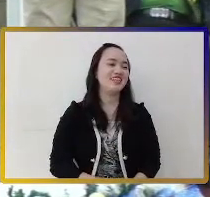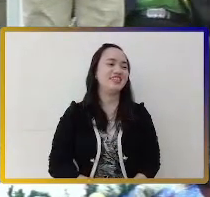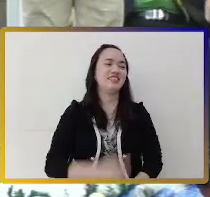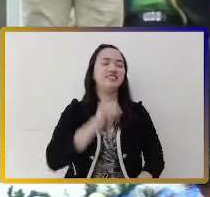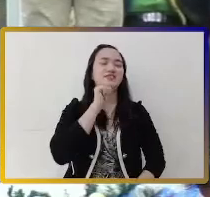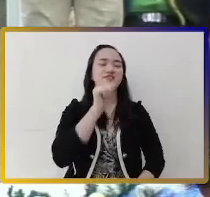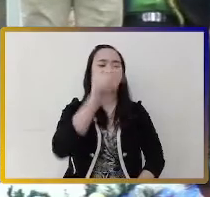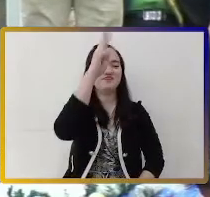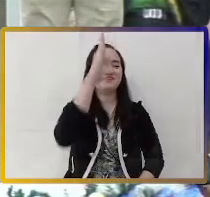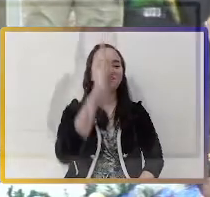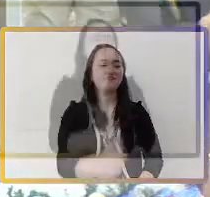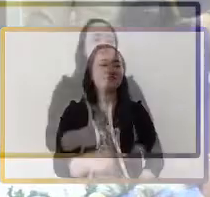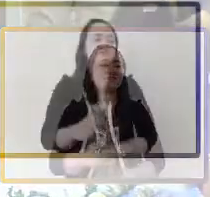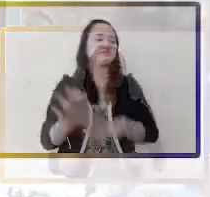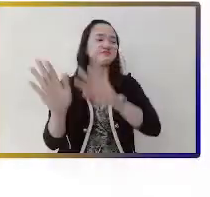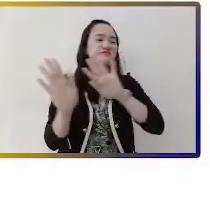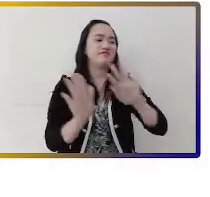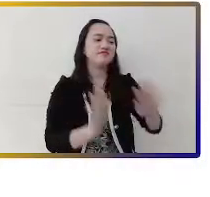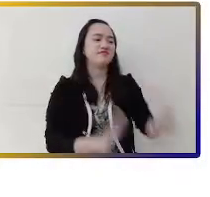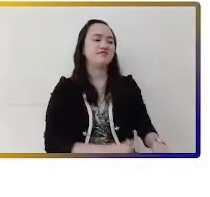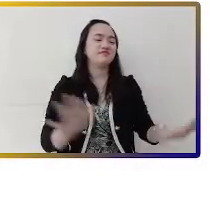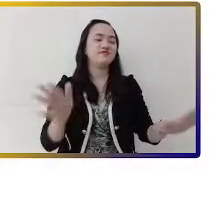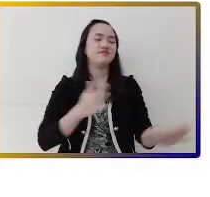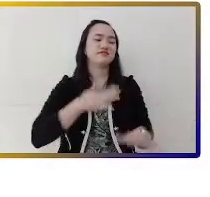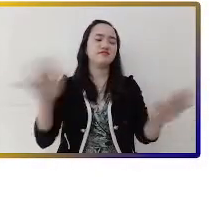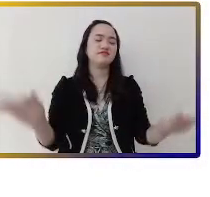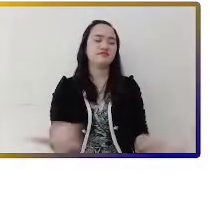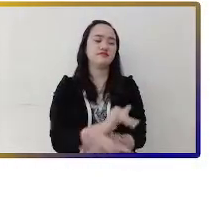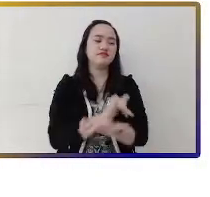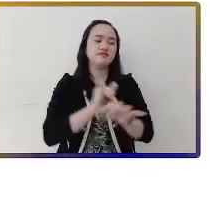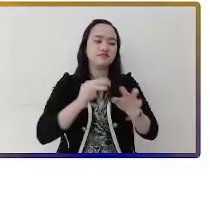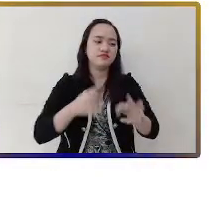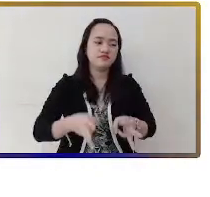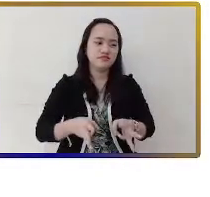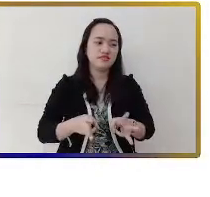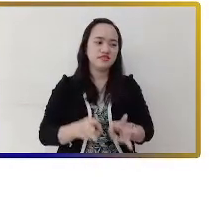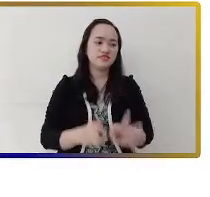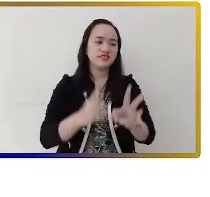He didn't leave me the way